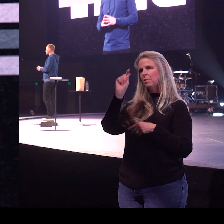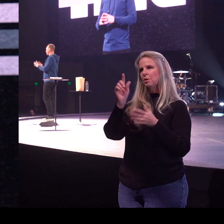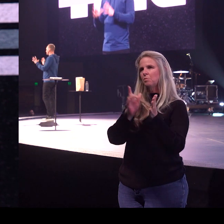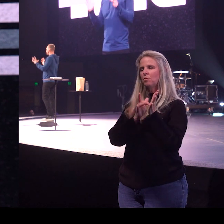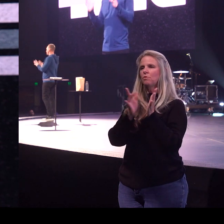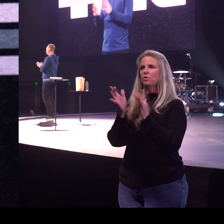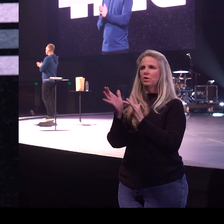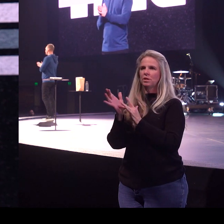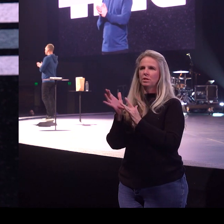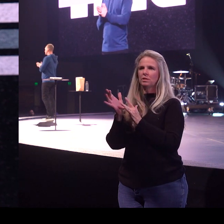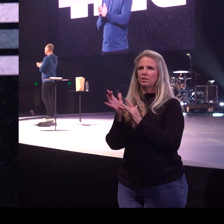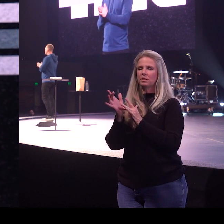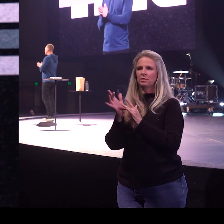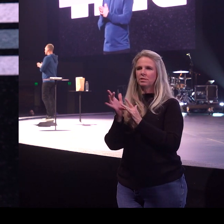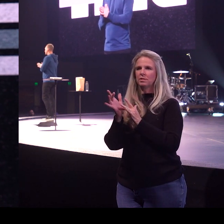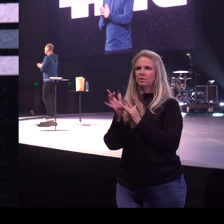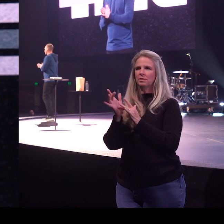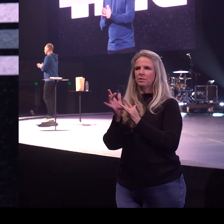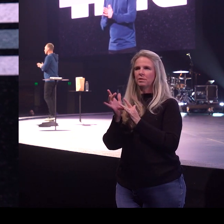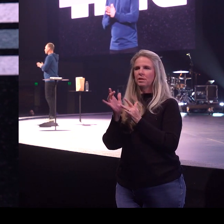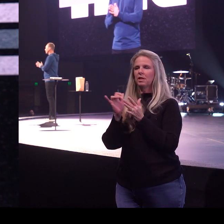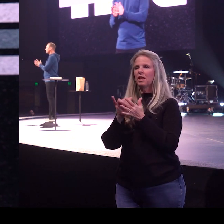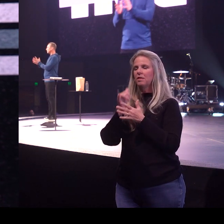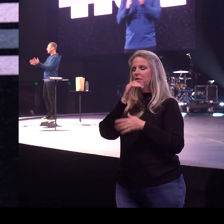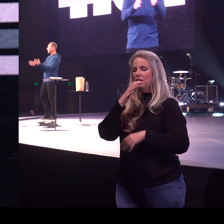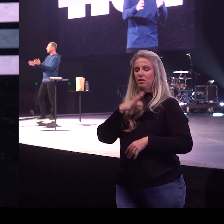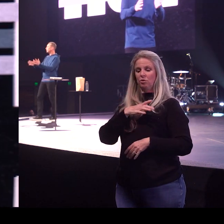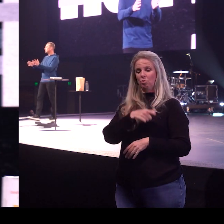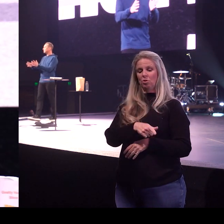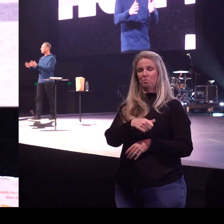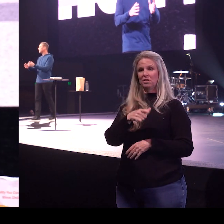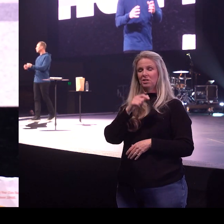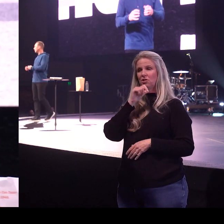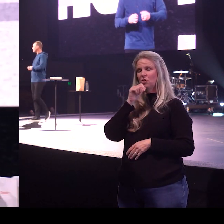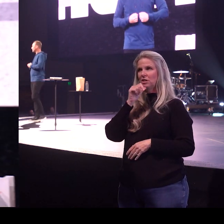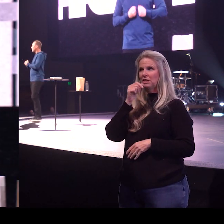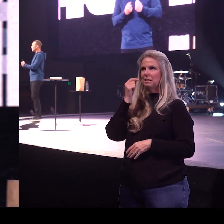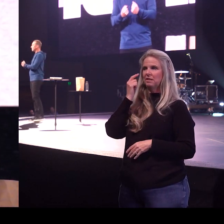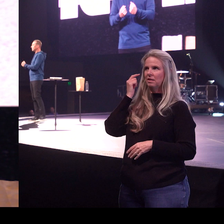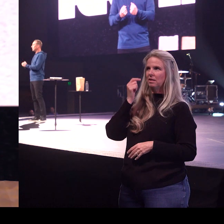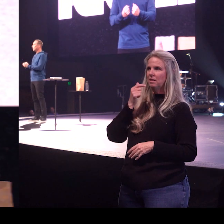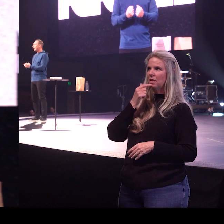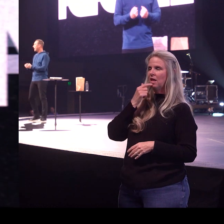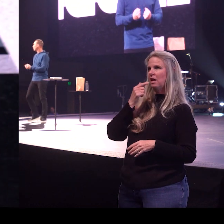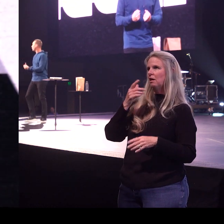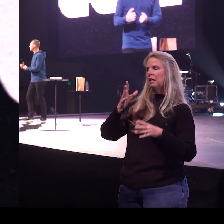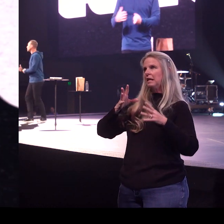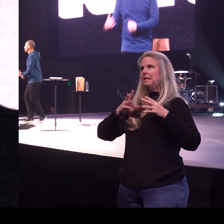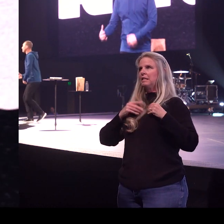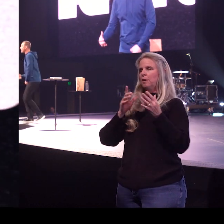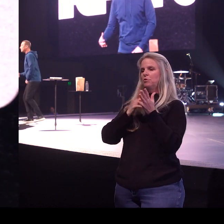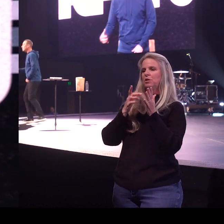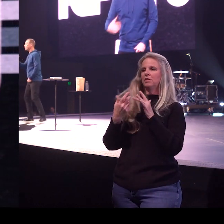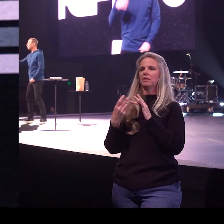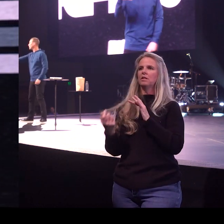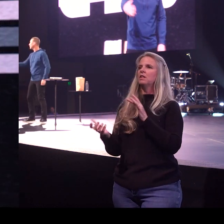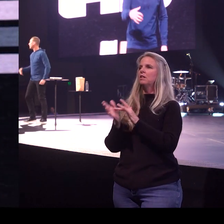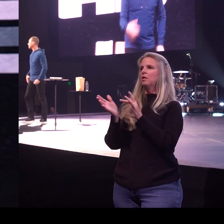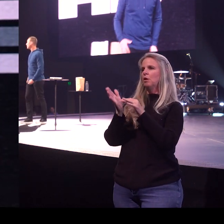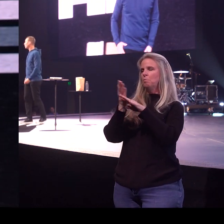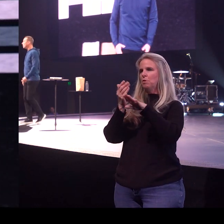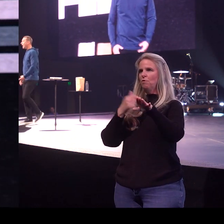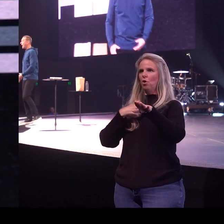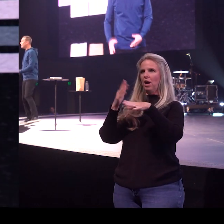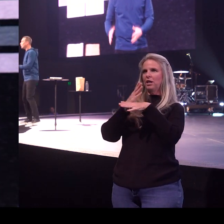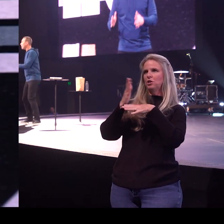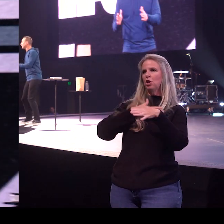You know what this woman didn't do? She didn't hear who Jesus is, want to accept Jesus, and go, hey, before I share my faith, before I start